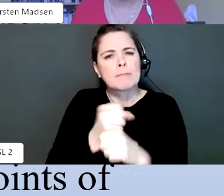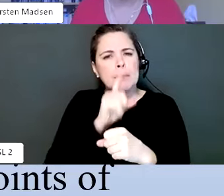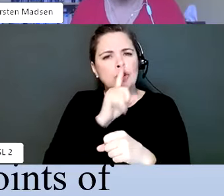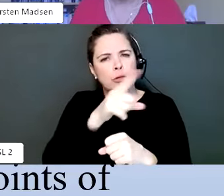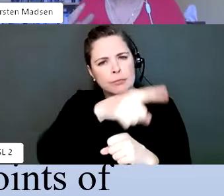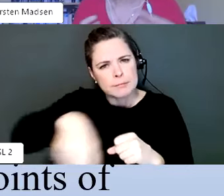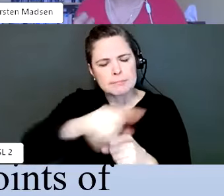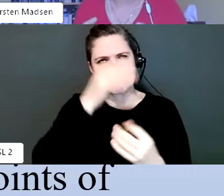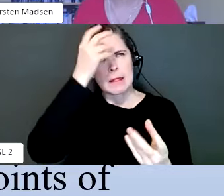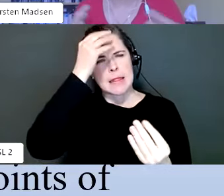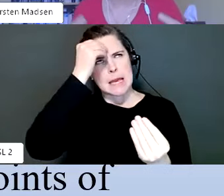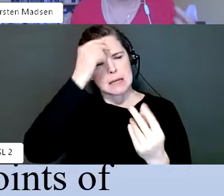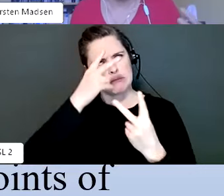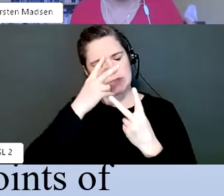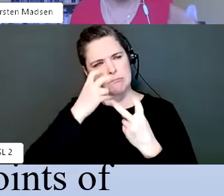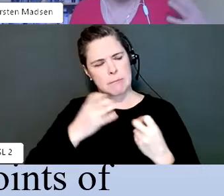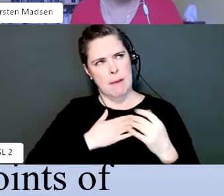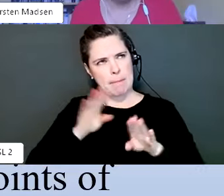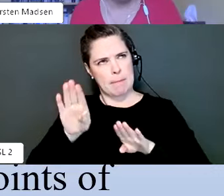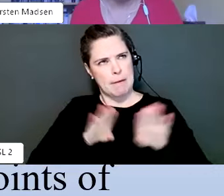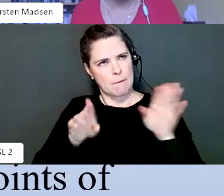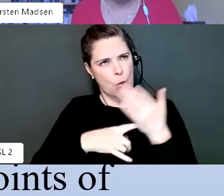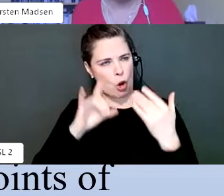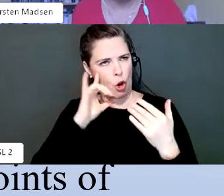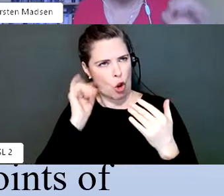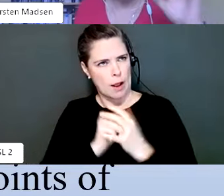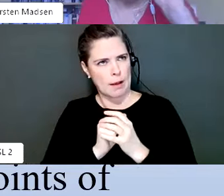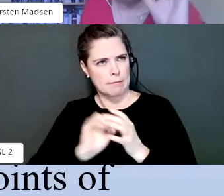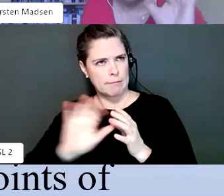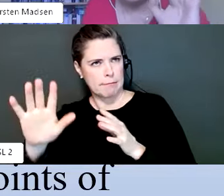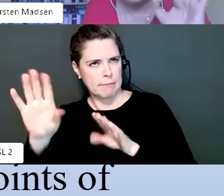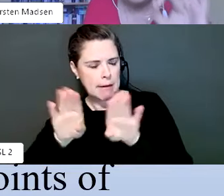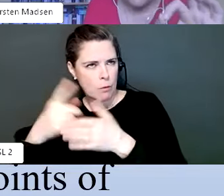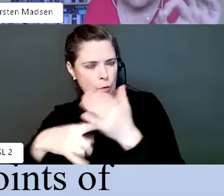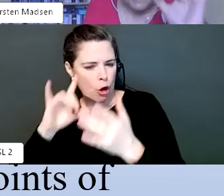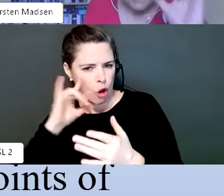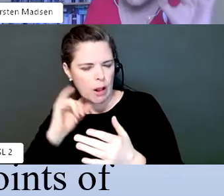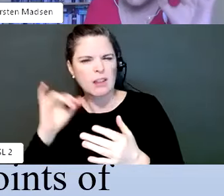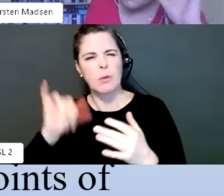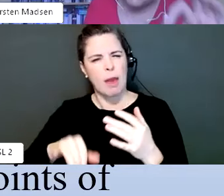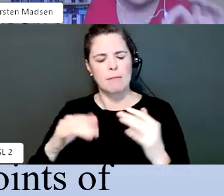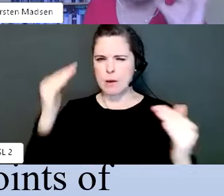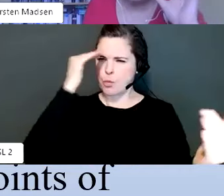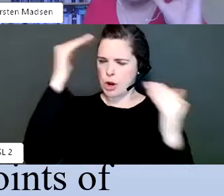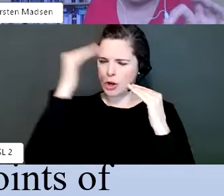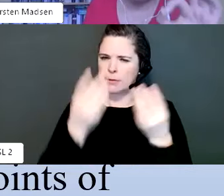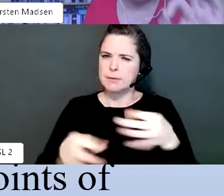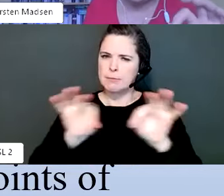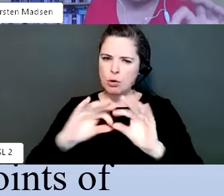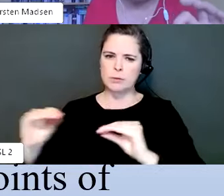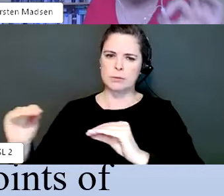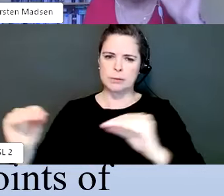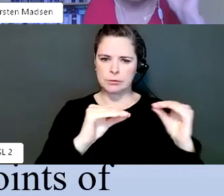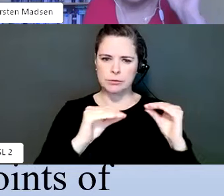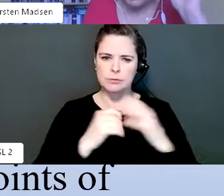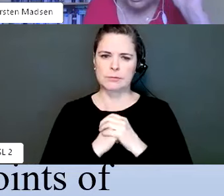studies and illustrations from diverse points of view. What we've already found is that during awareness raising